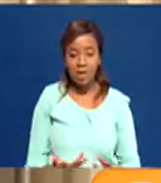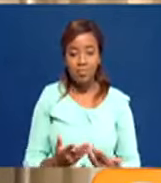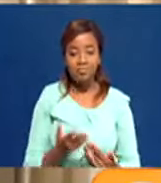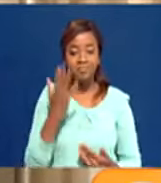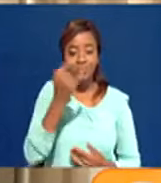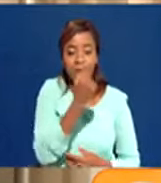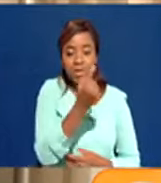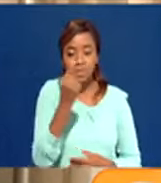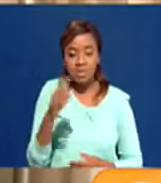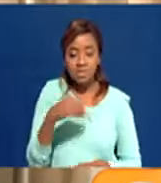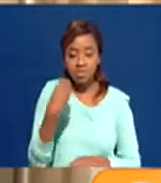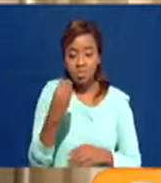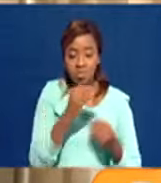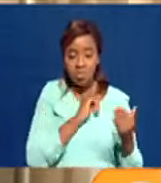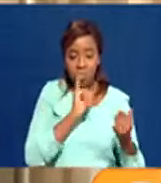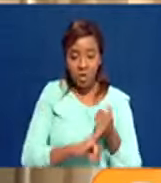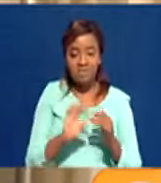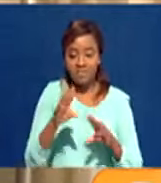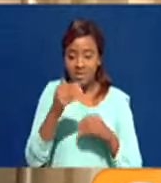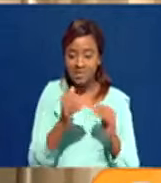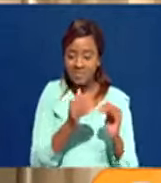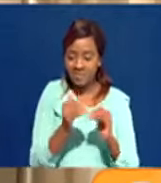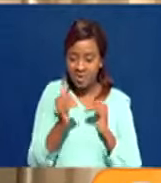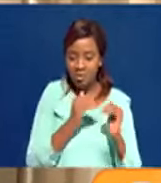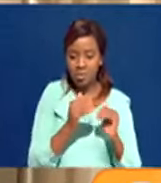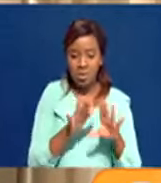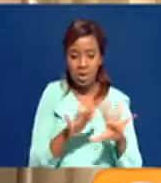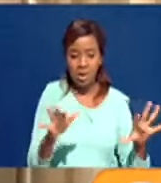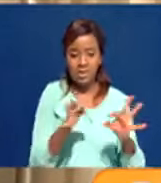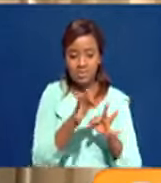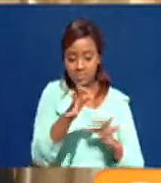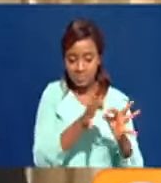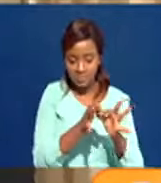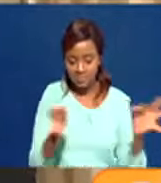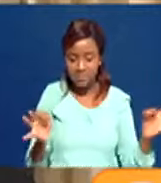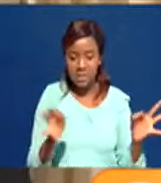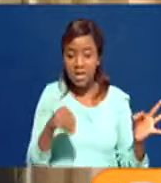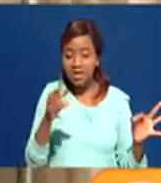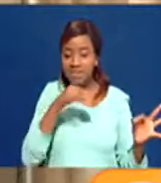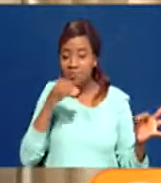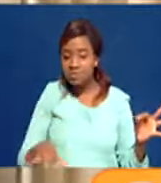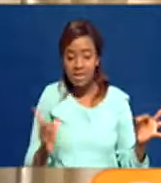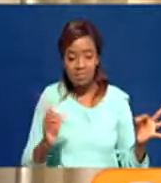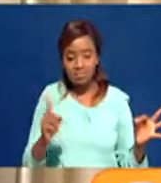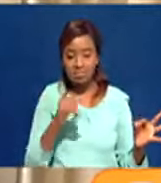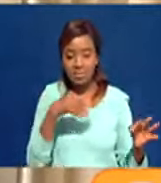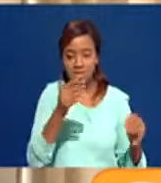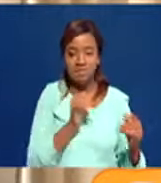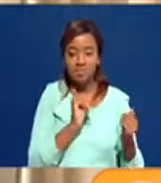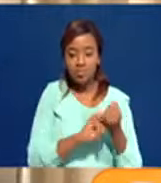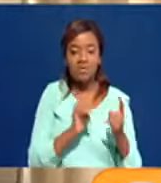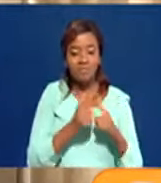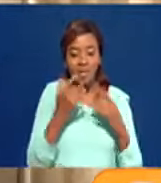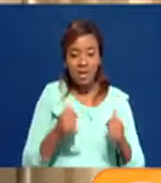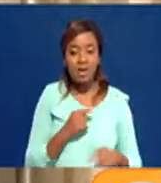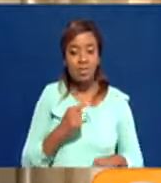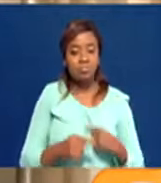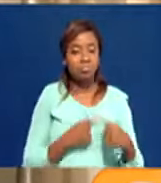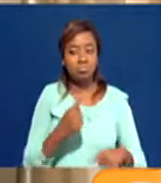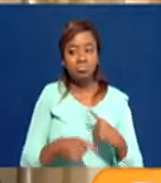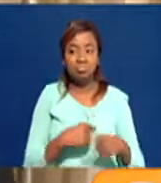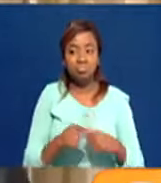wife was given nearly equal land. It was not given to the sons. But now as time goes, you realize